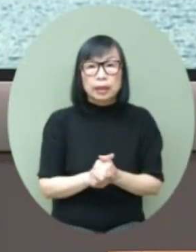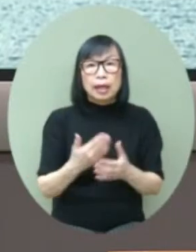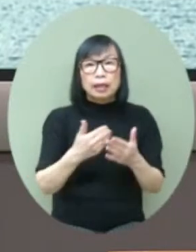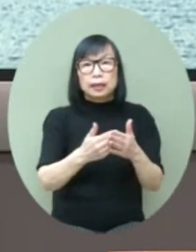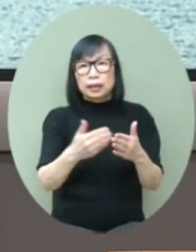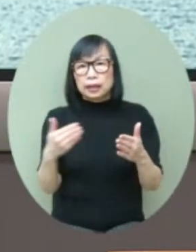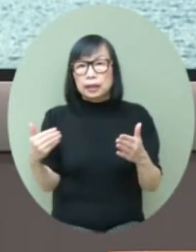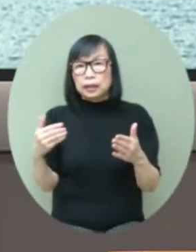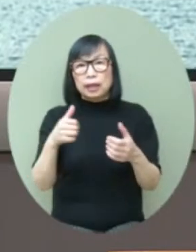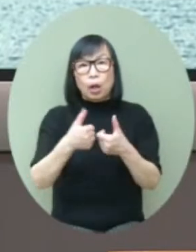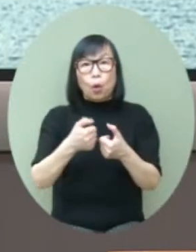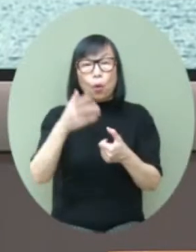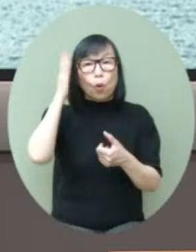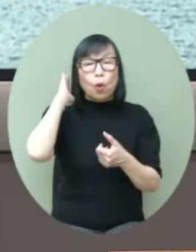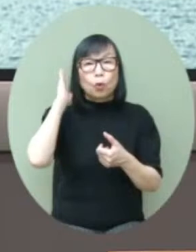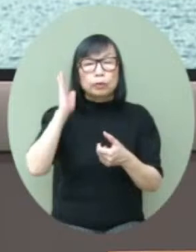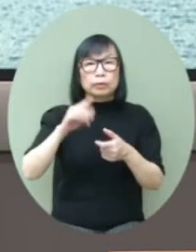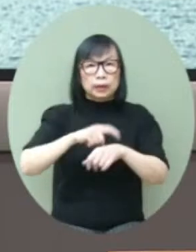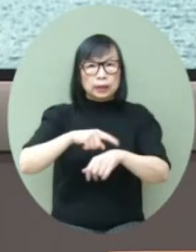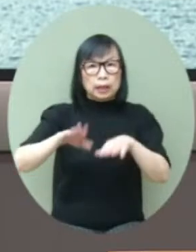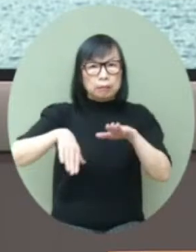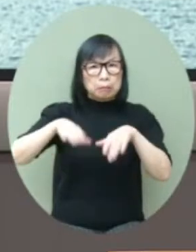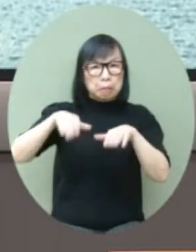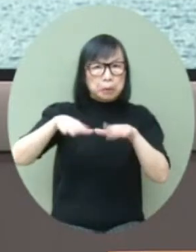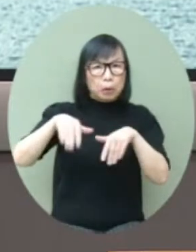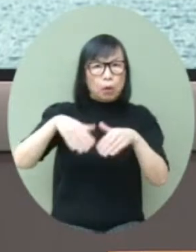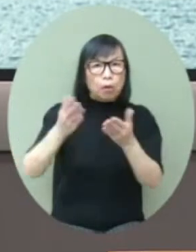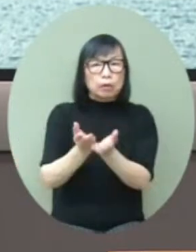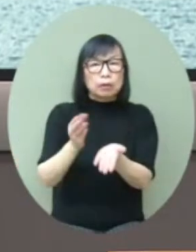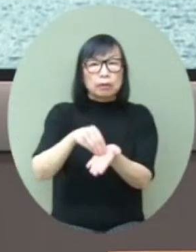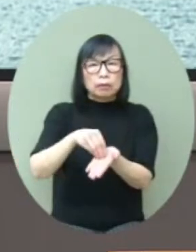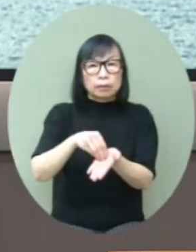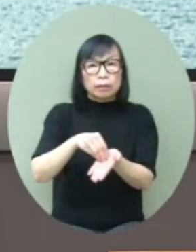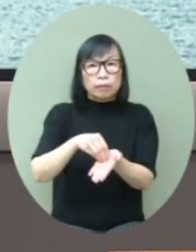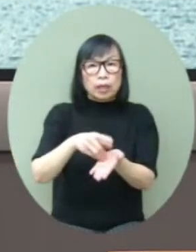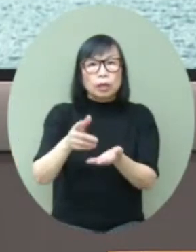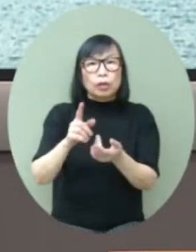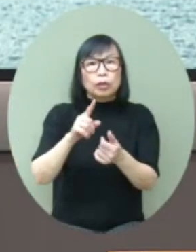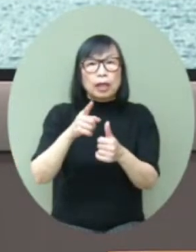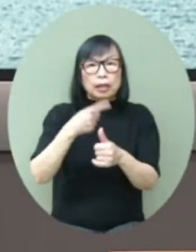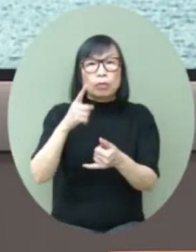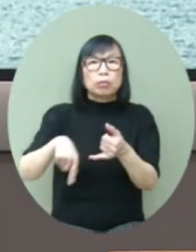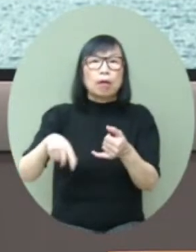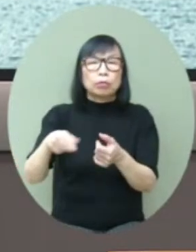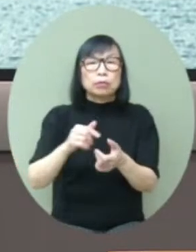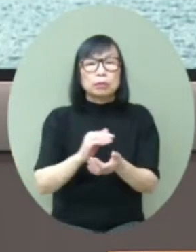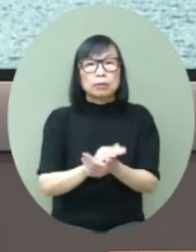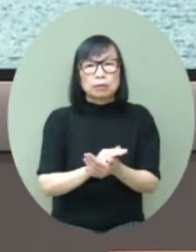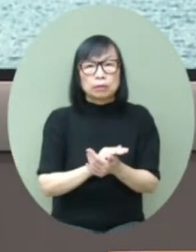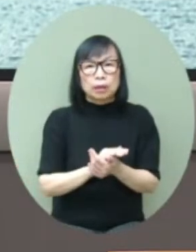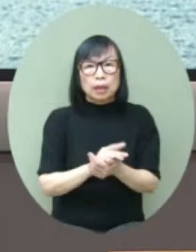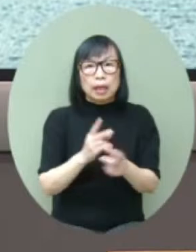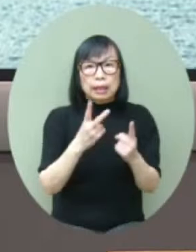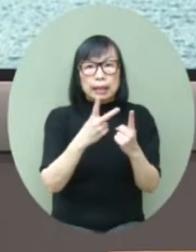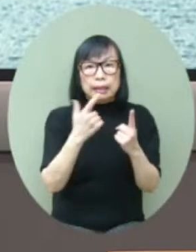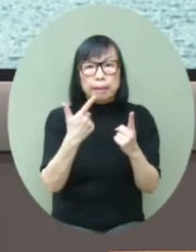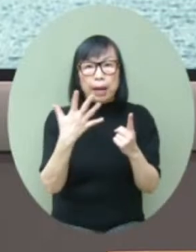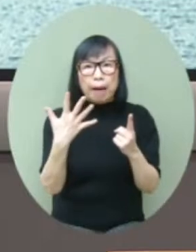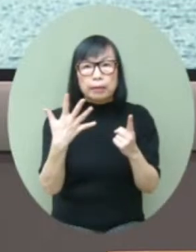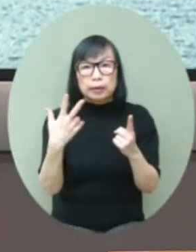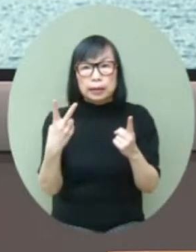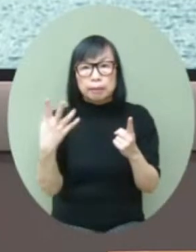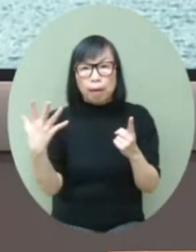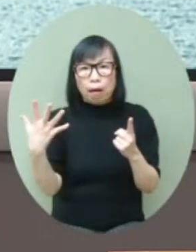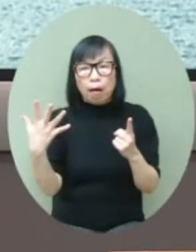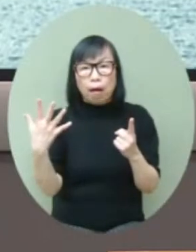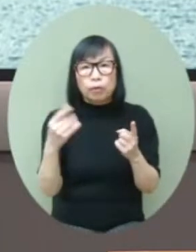12841. The husband of this case was confirmed positive more or less at the same time.